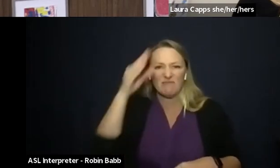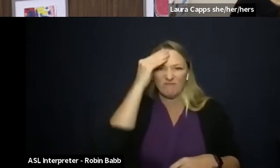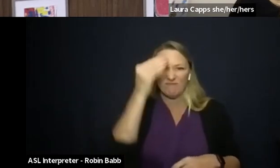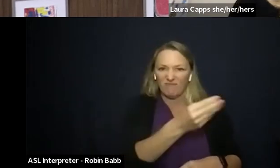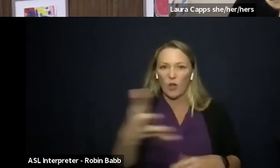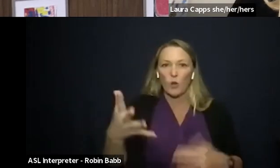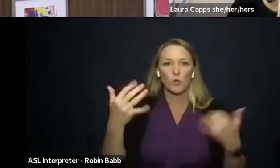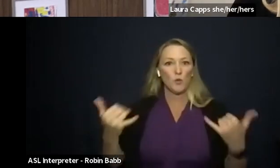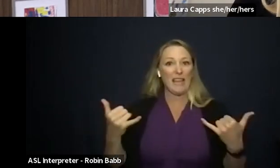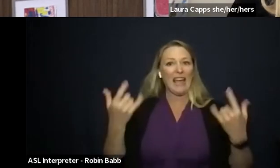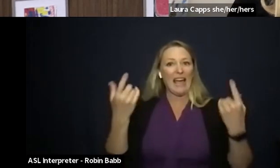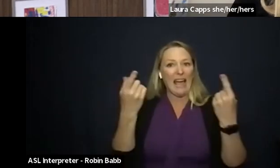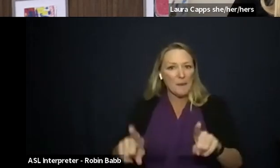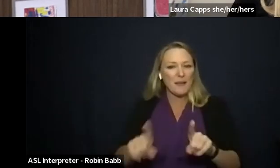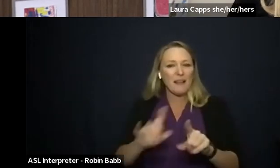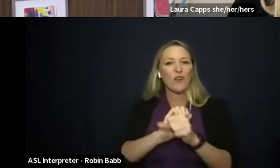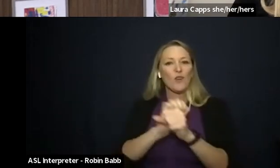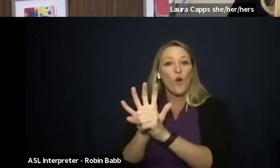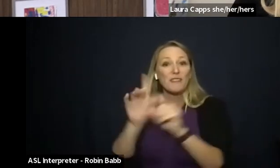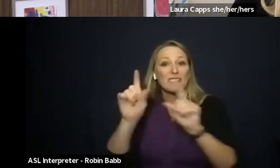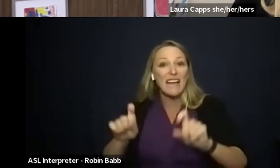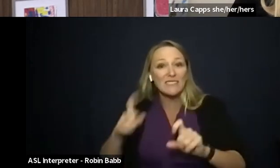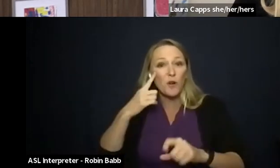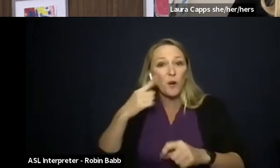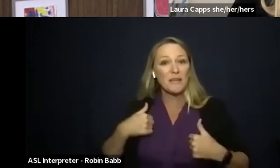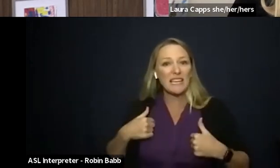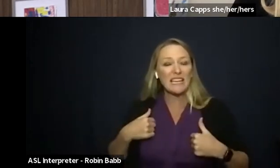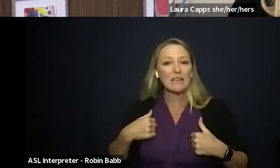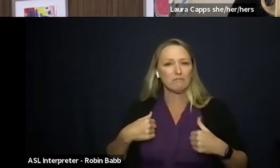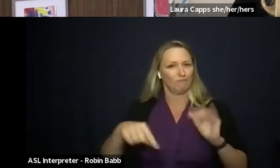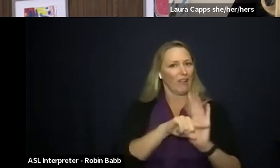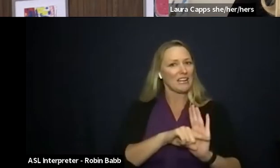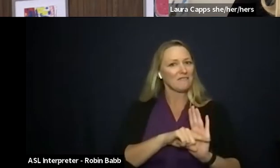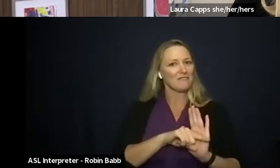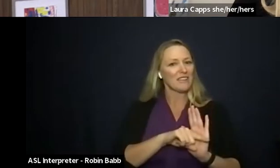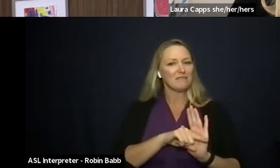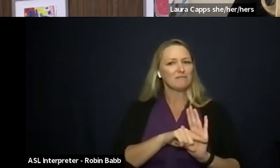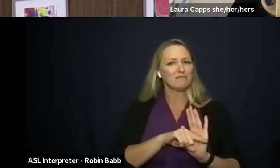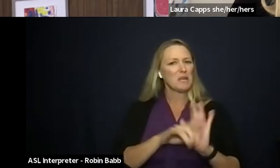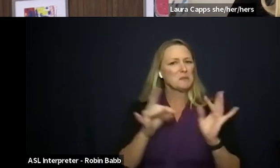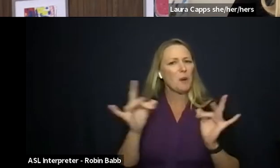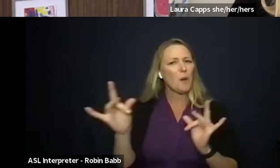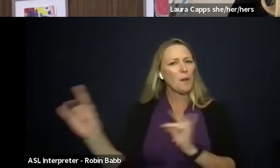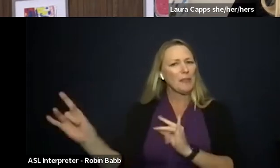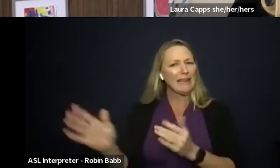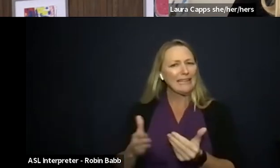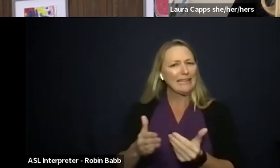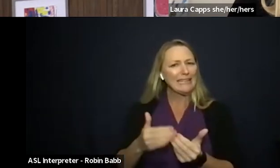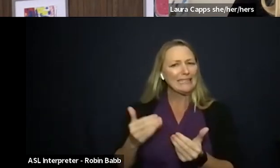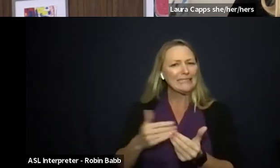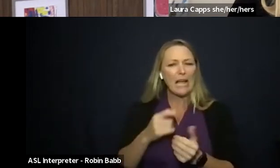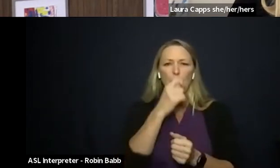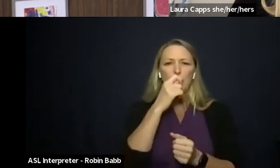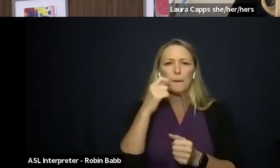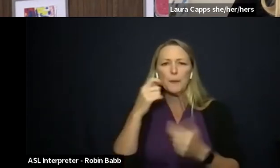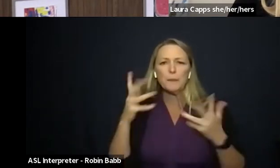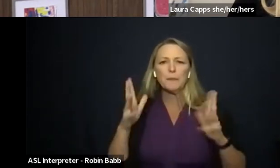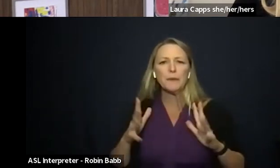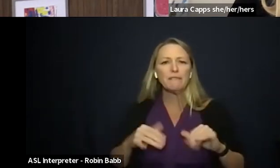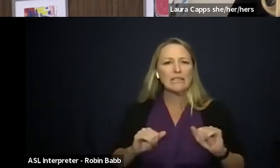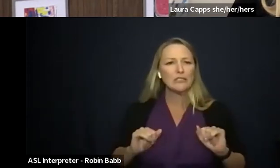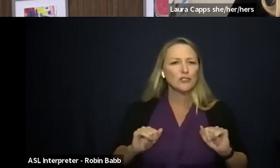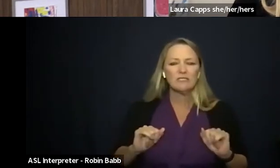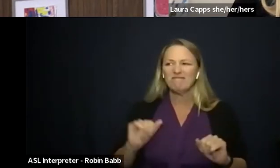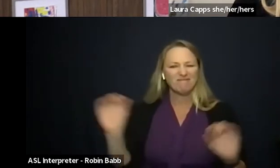kovid it was negative it was a seamless process nothing to be afraid of for all of the students and parents that are